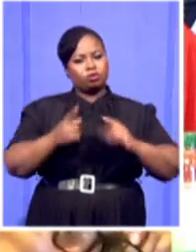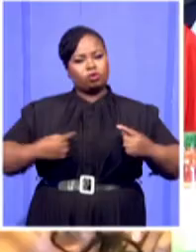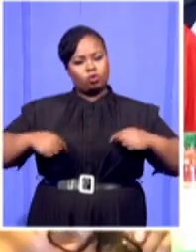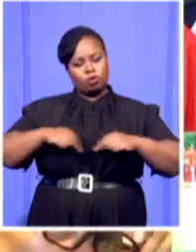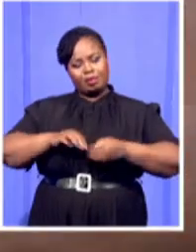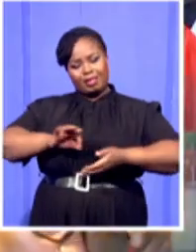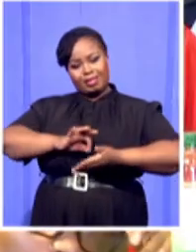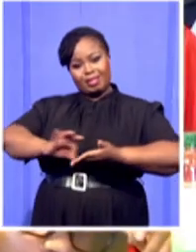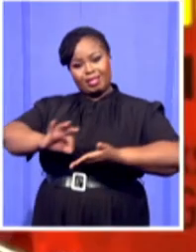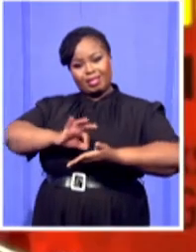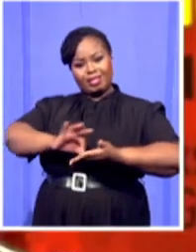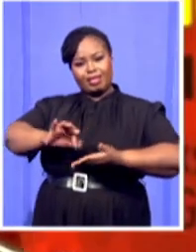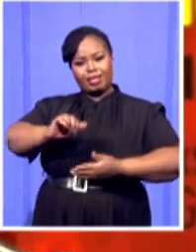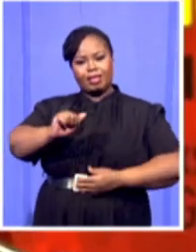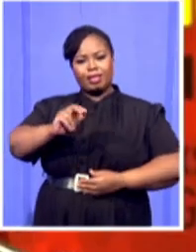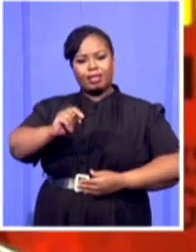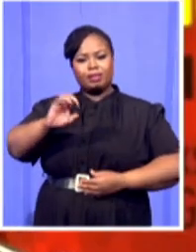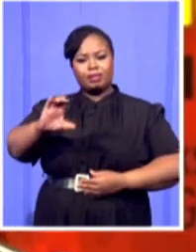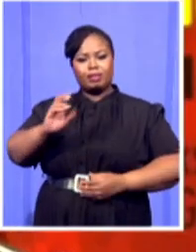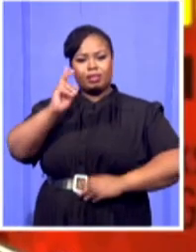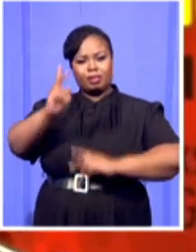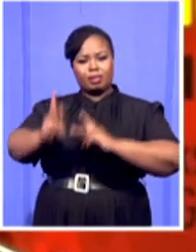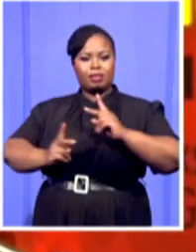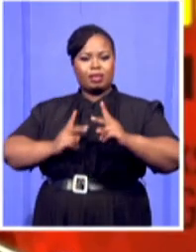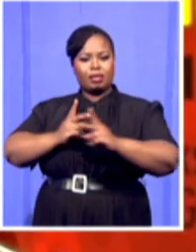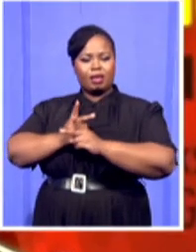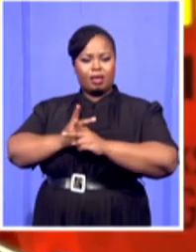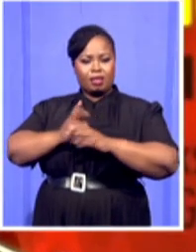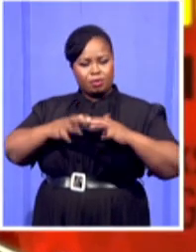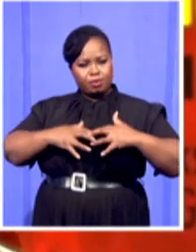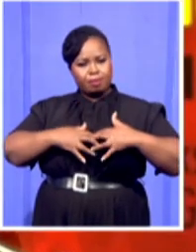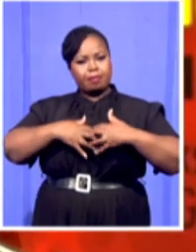ANC and rebuild the alliance.